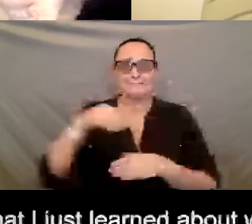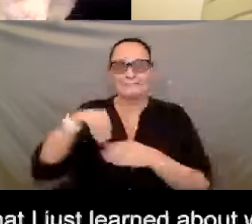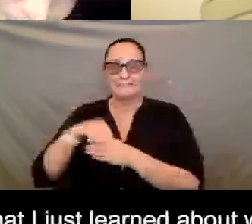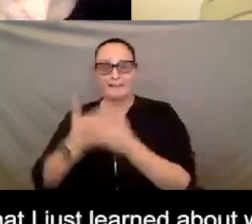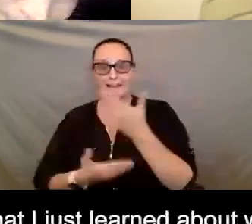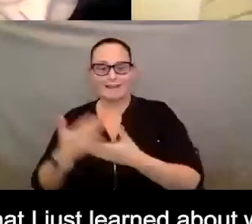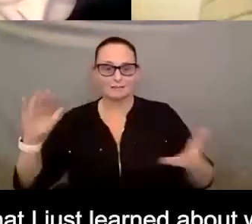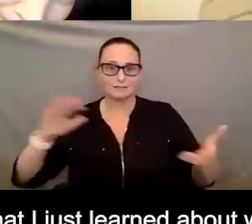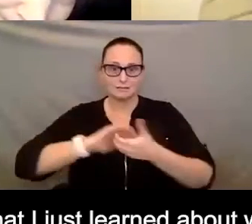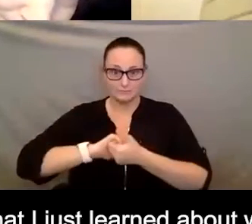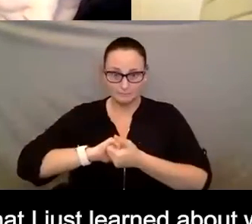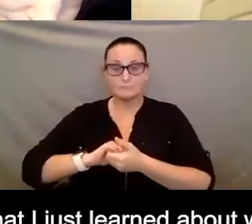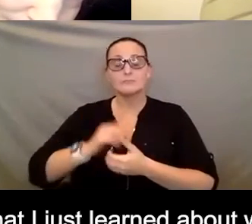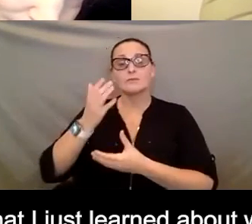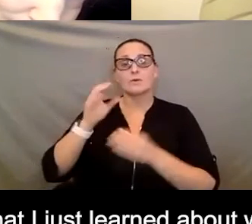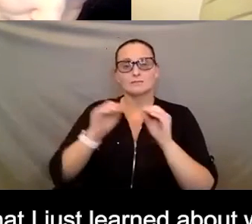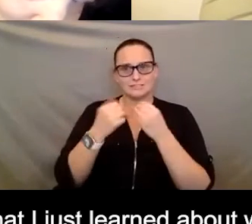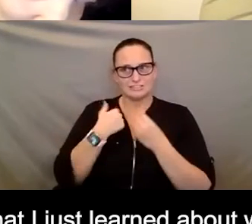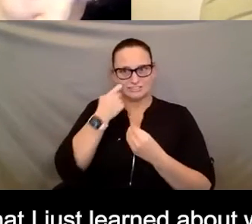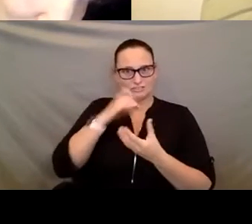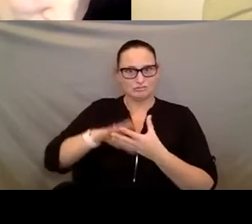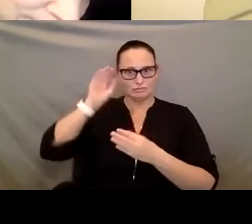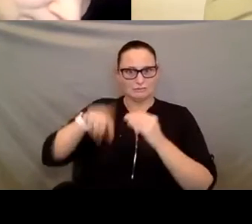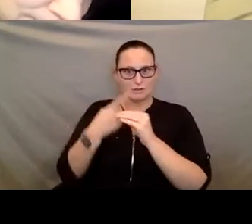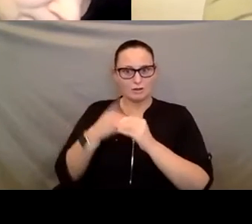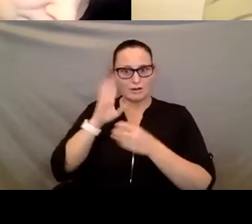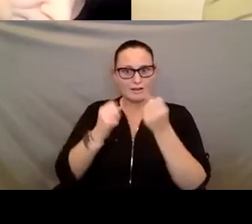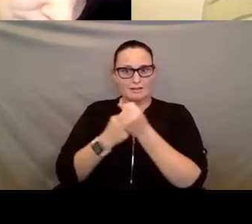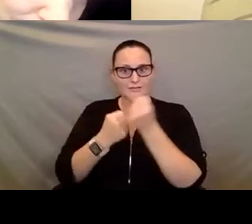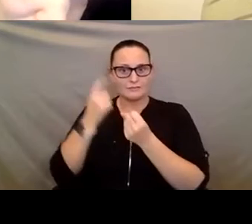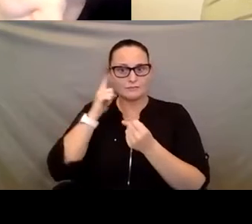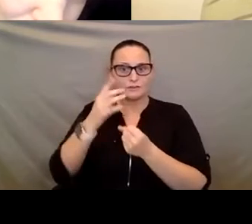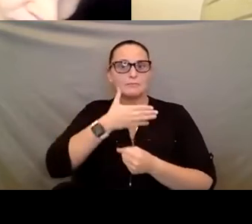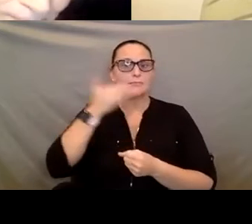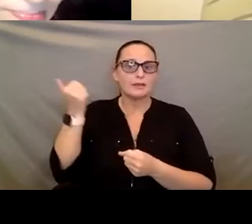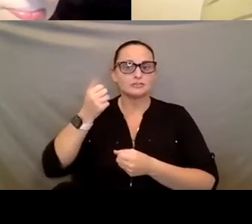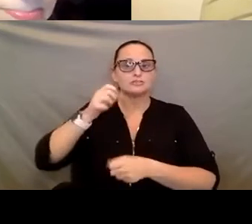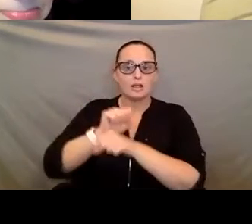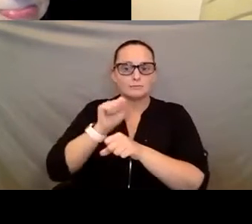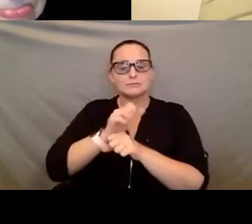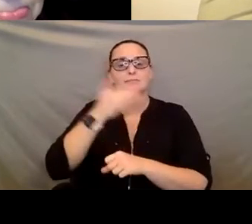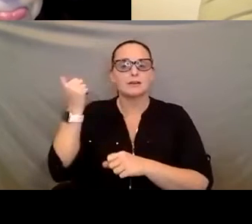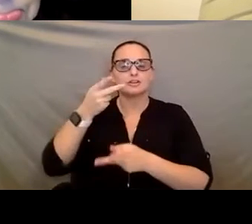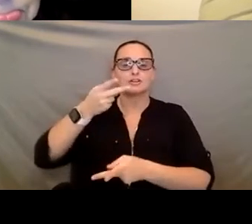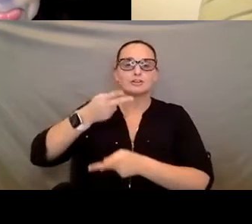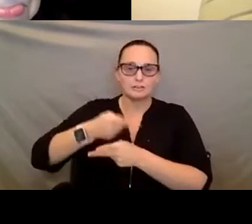is an organization that I just learned about when advocating for the Better Jobs, Better Care Act.